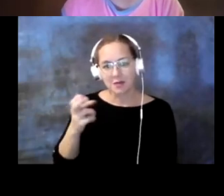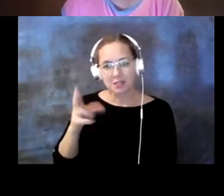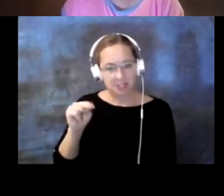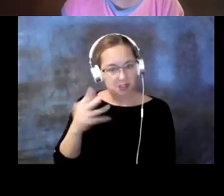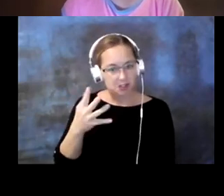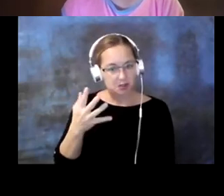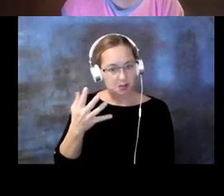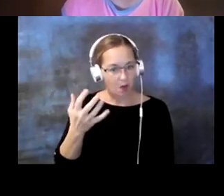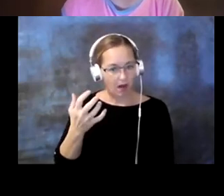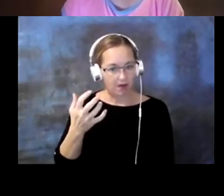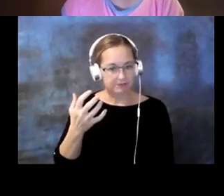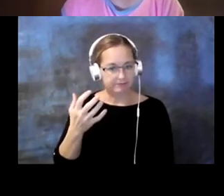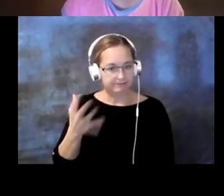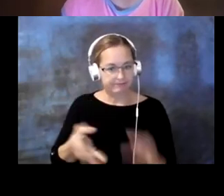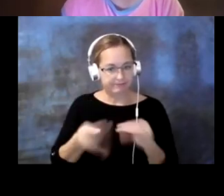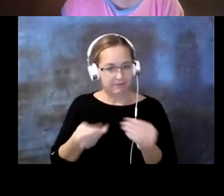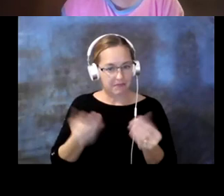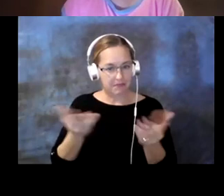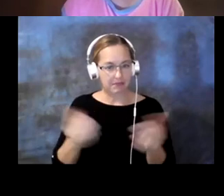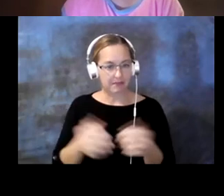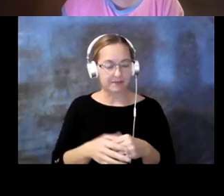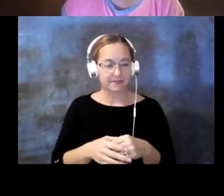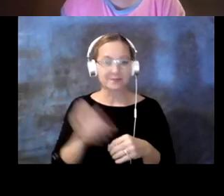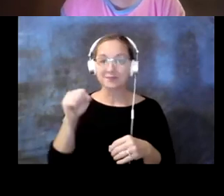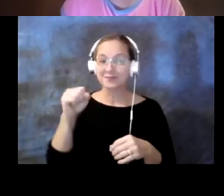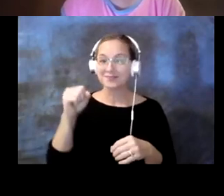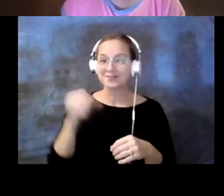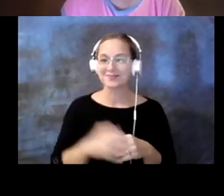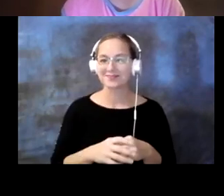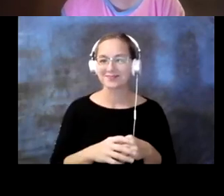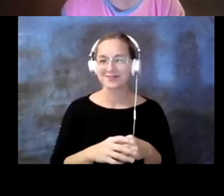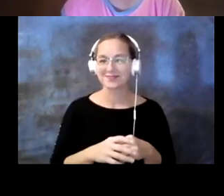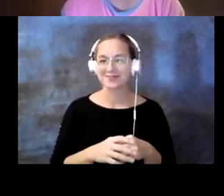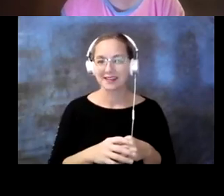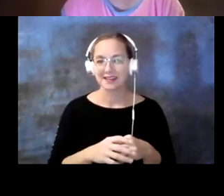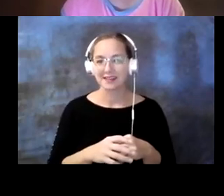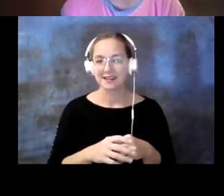you have your answer? I mean,